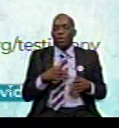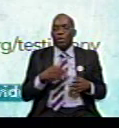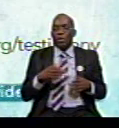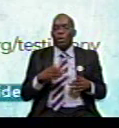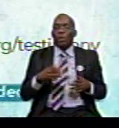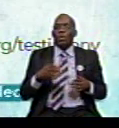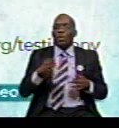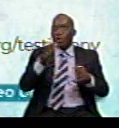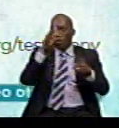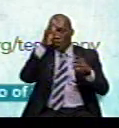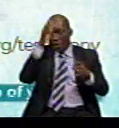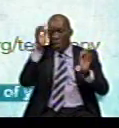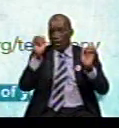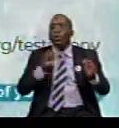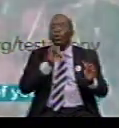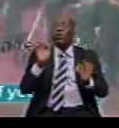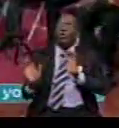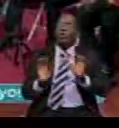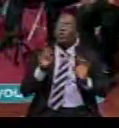Christian.